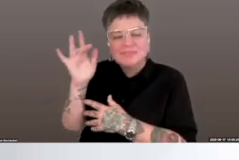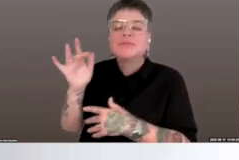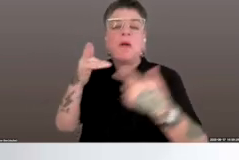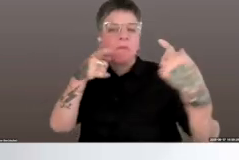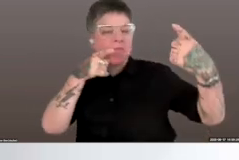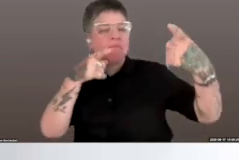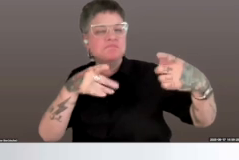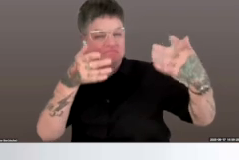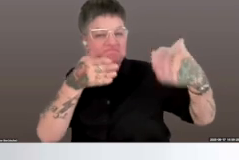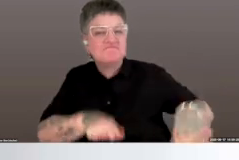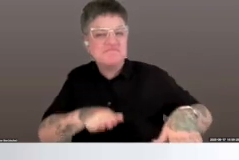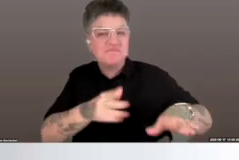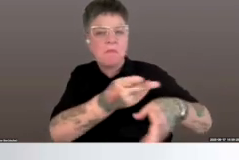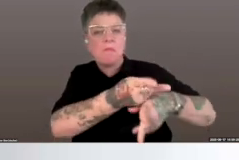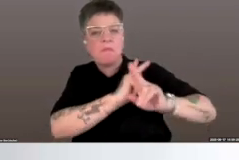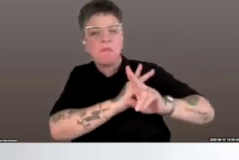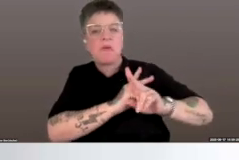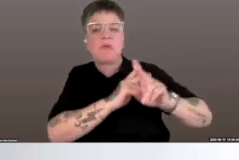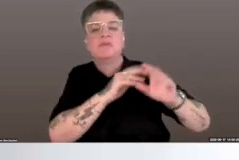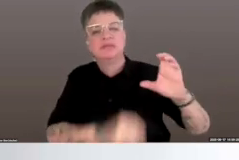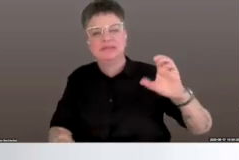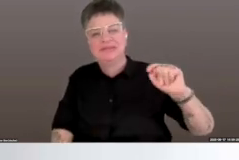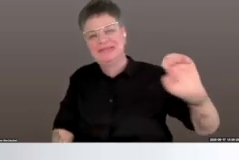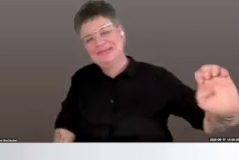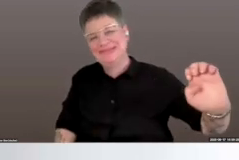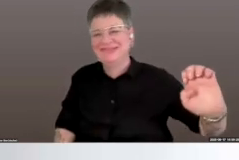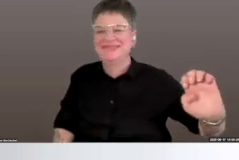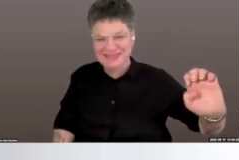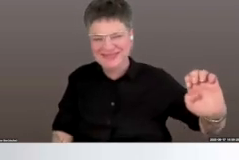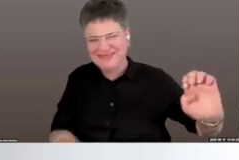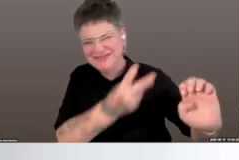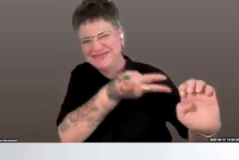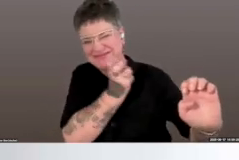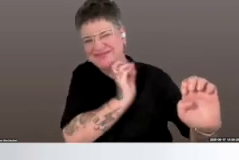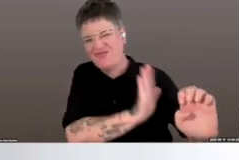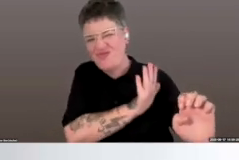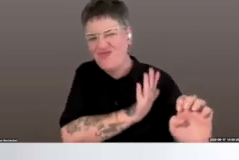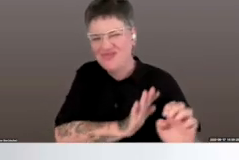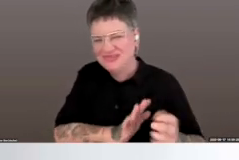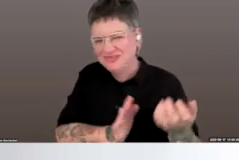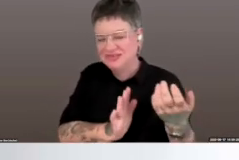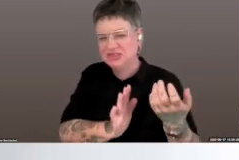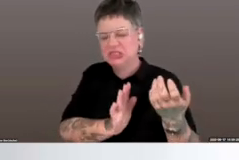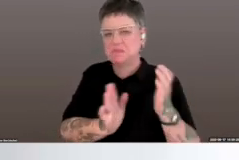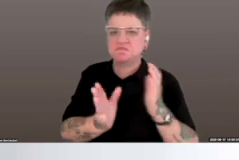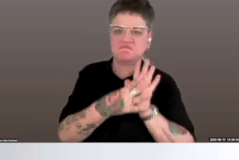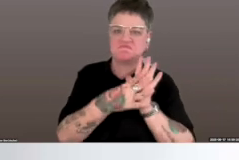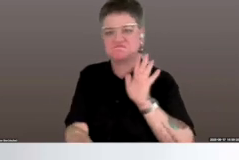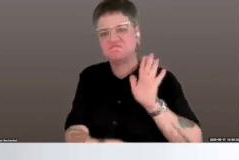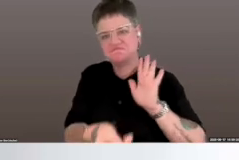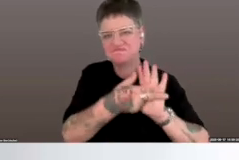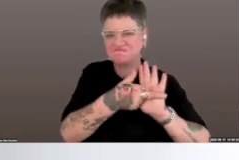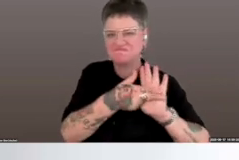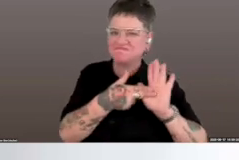been borrowing off of CTE's terminology. So that would have been plagiarism, Matt. Well,